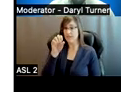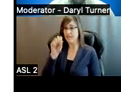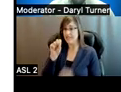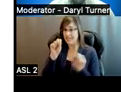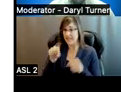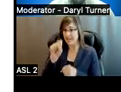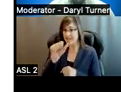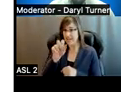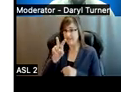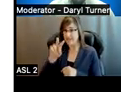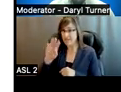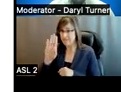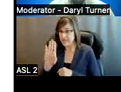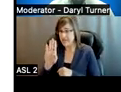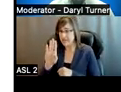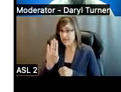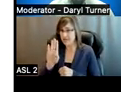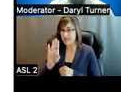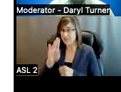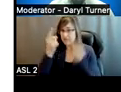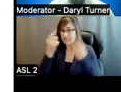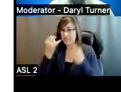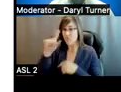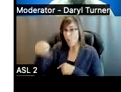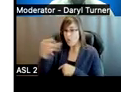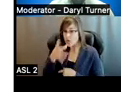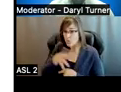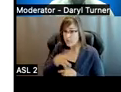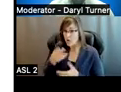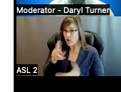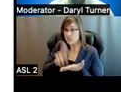if only women are enrolled in a trial?